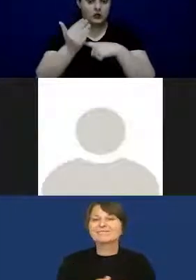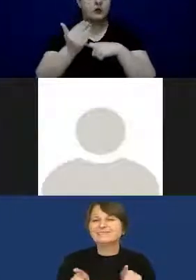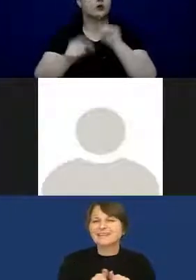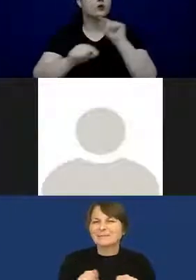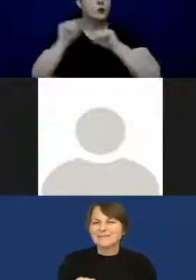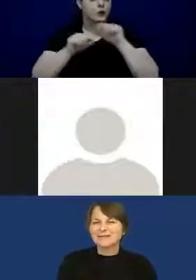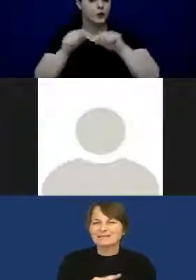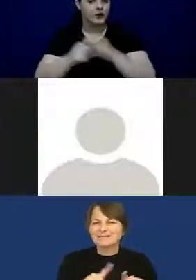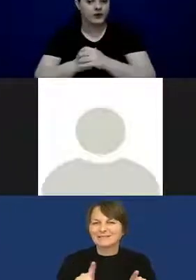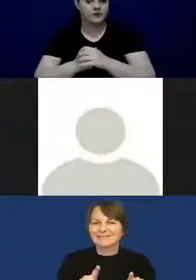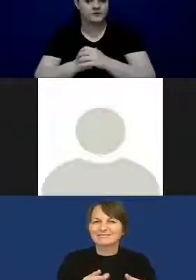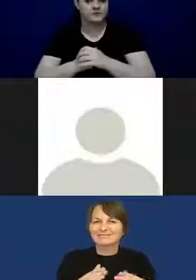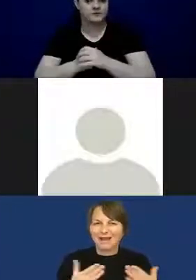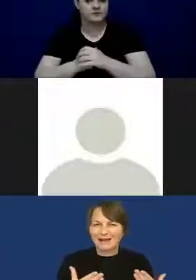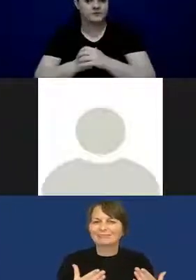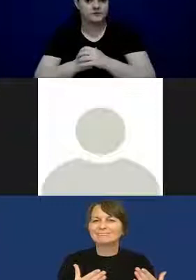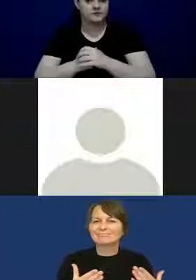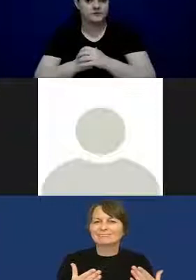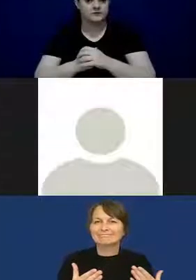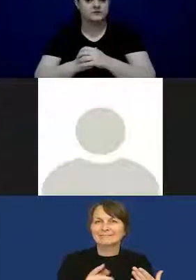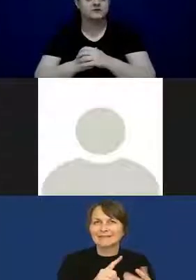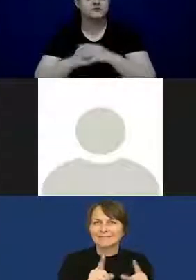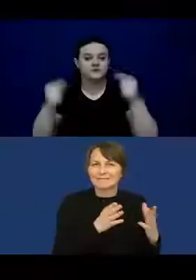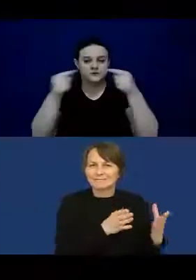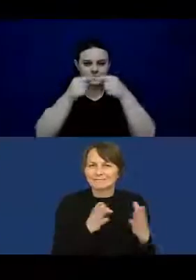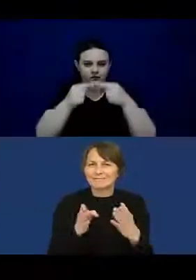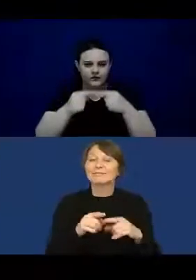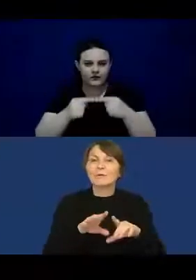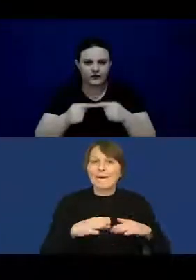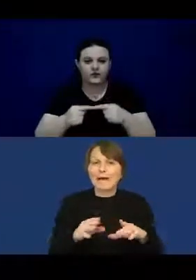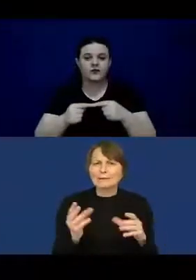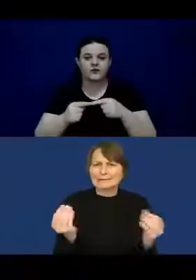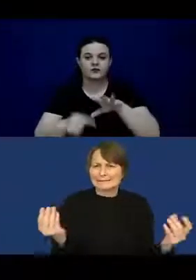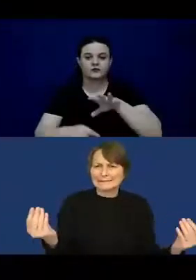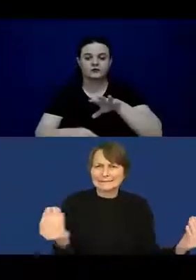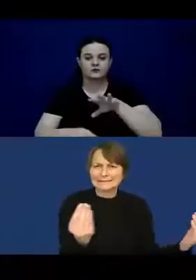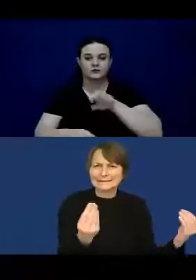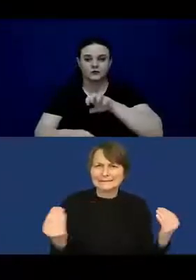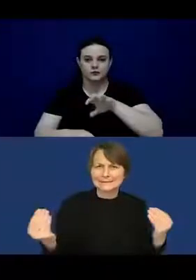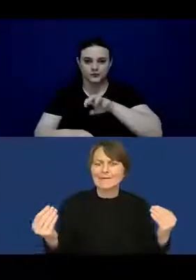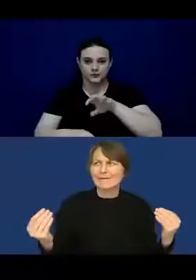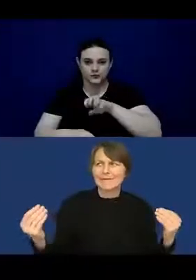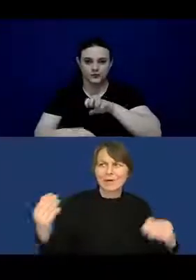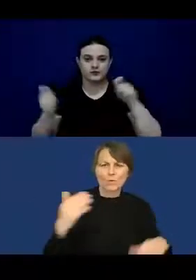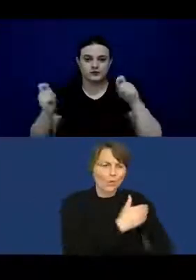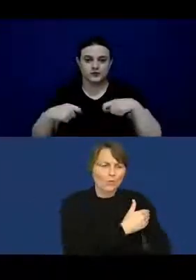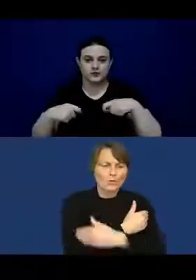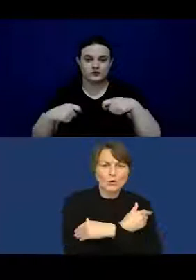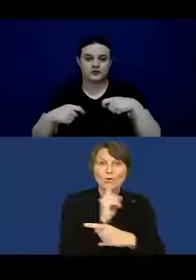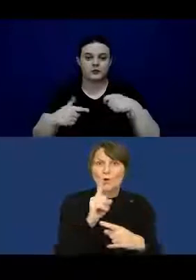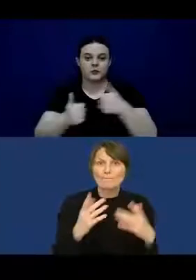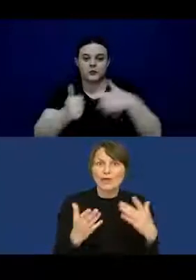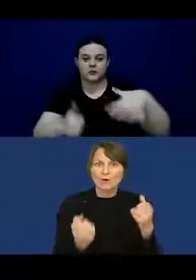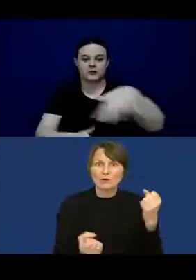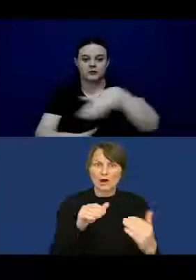a cane that combines ultrasonic distance sensors and some warnings in the event that you're about to collide